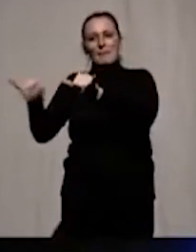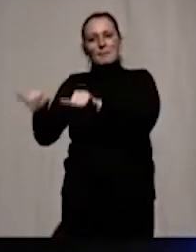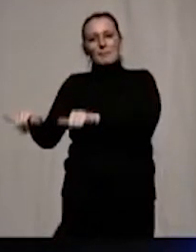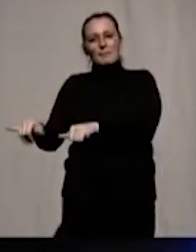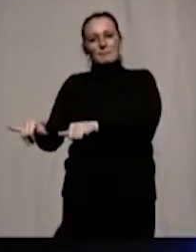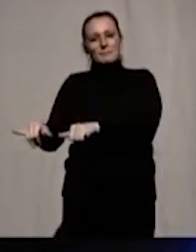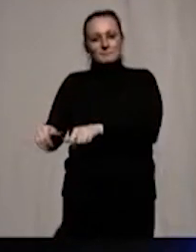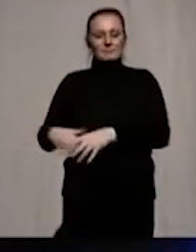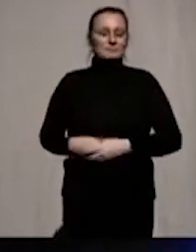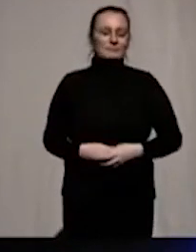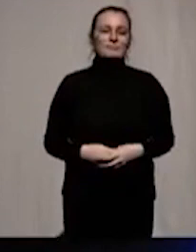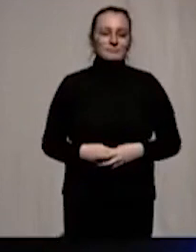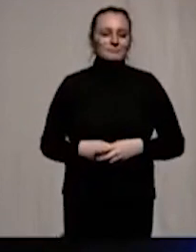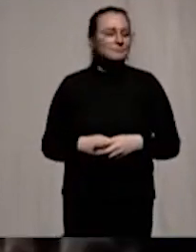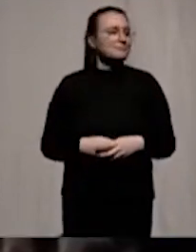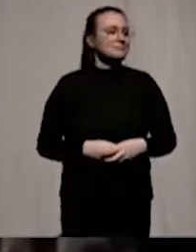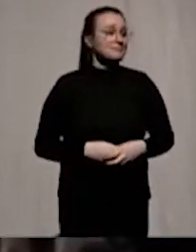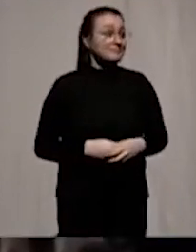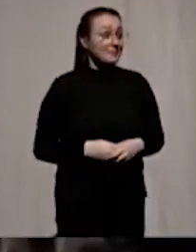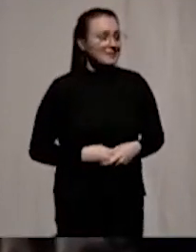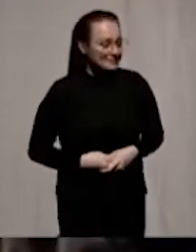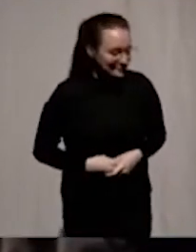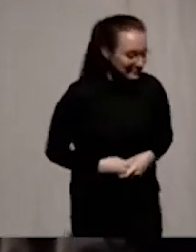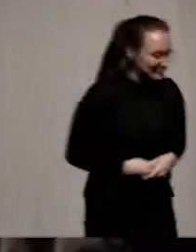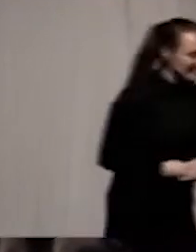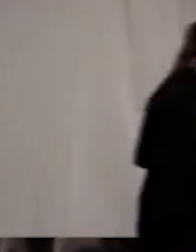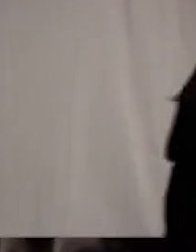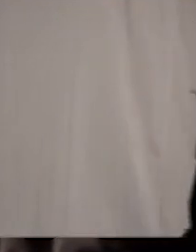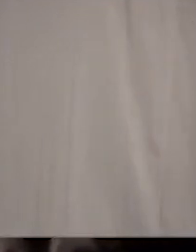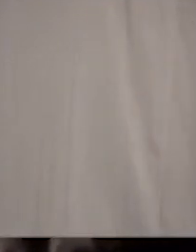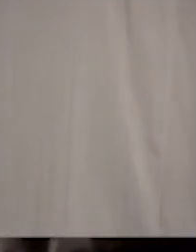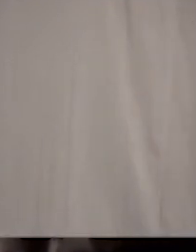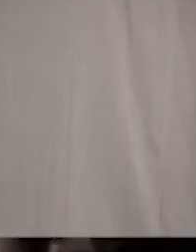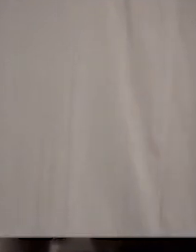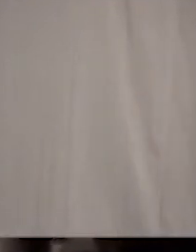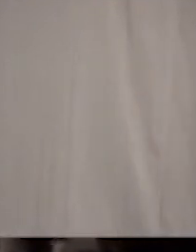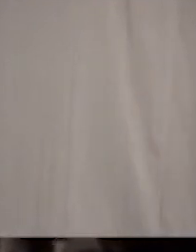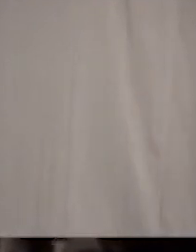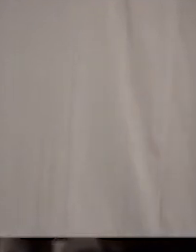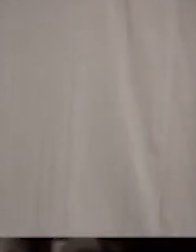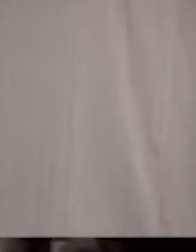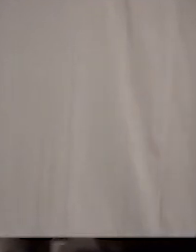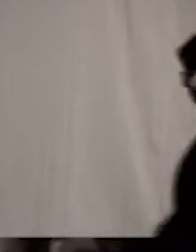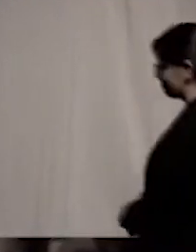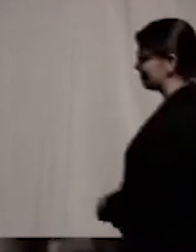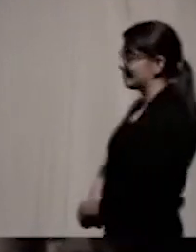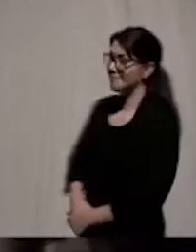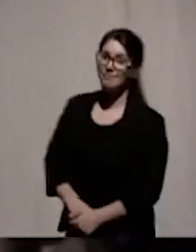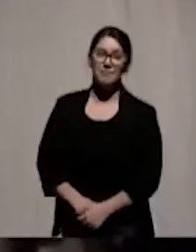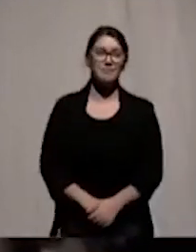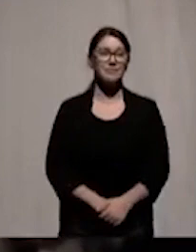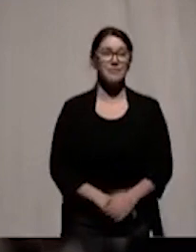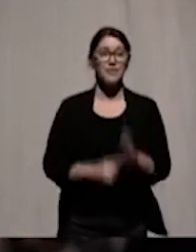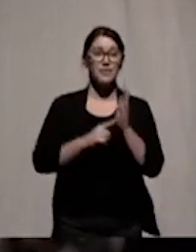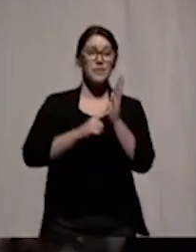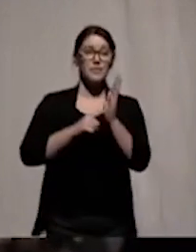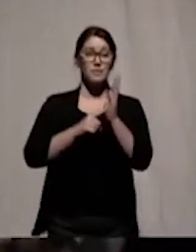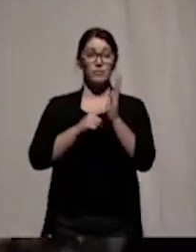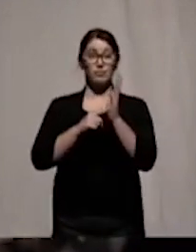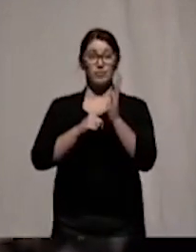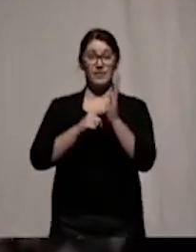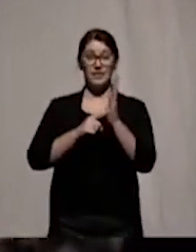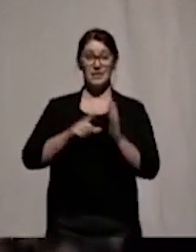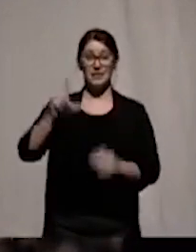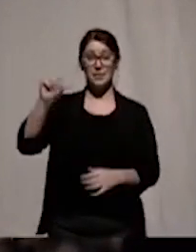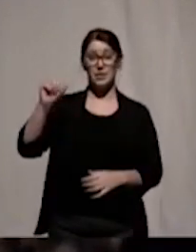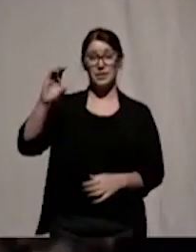kind of like that. One of them, I guess, would be Locksmith, 10K on drums. The whole song is a verse. So